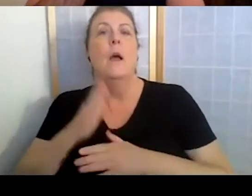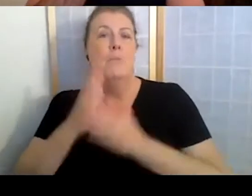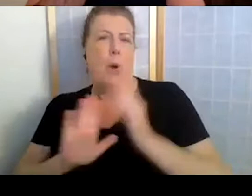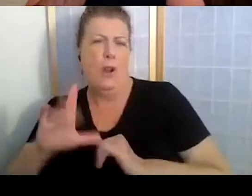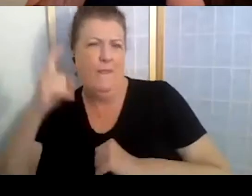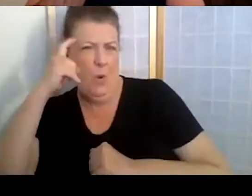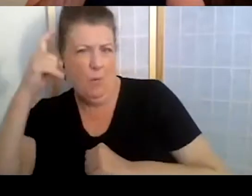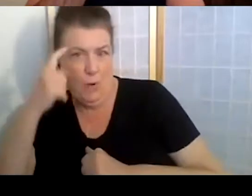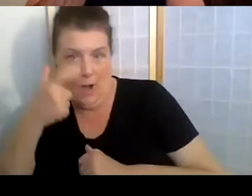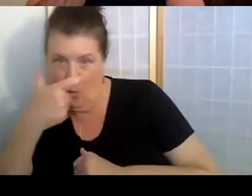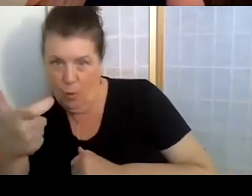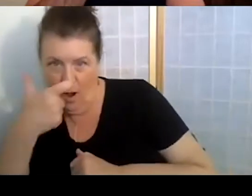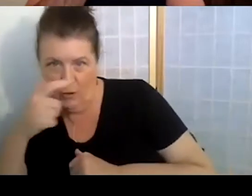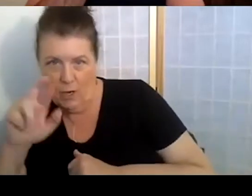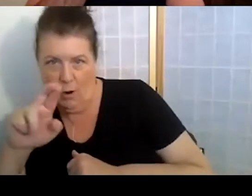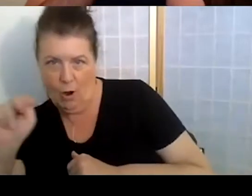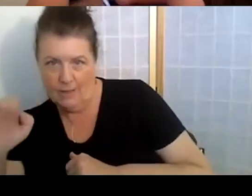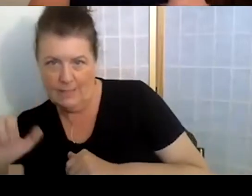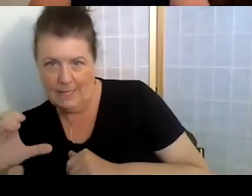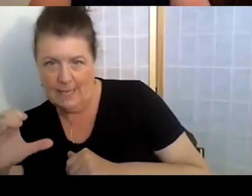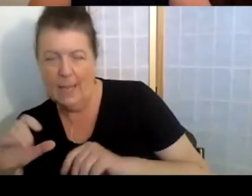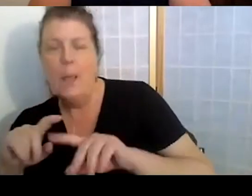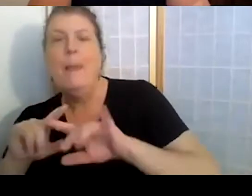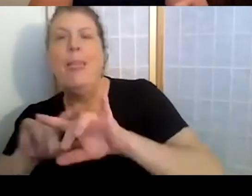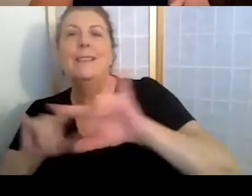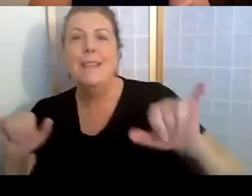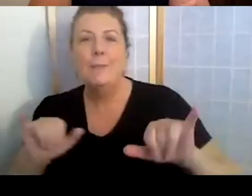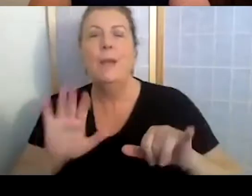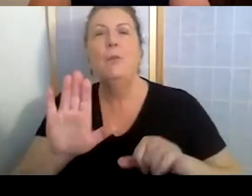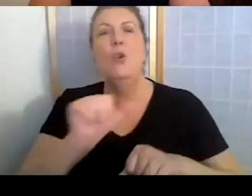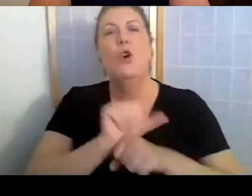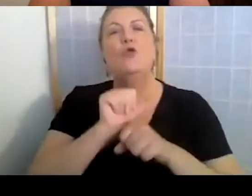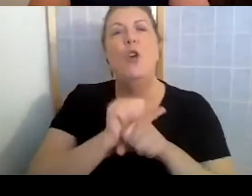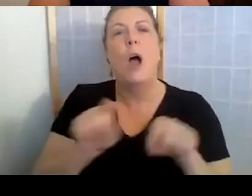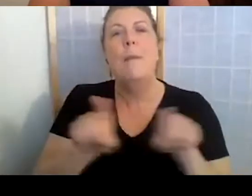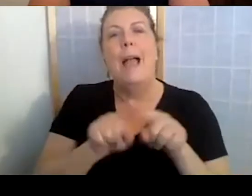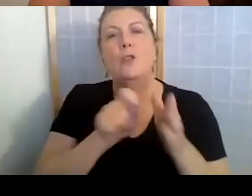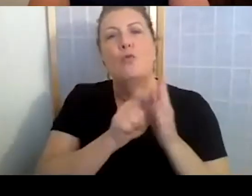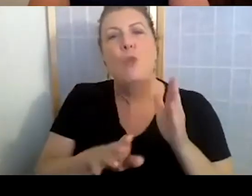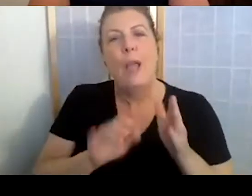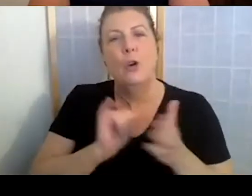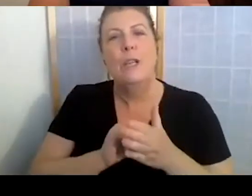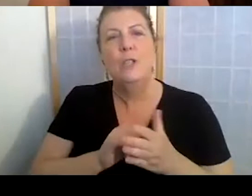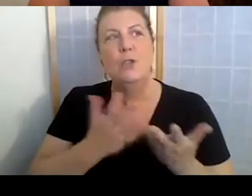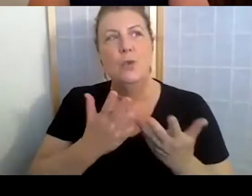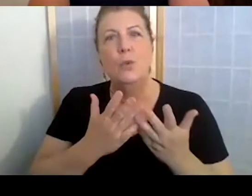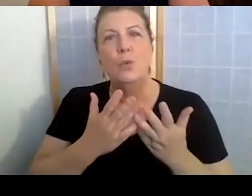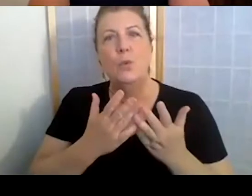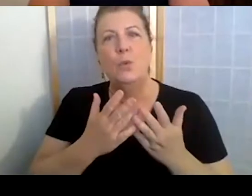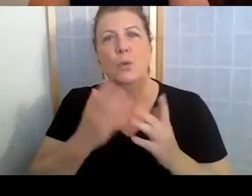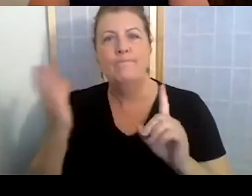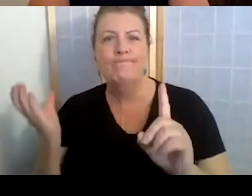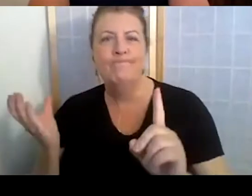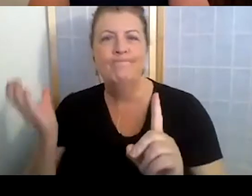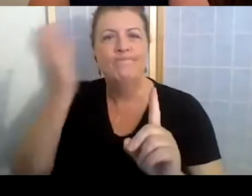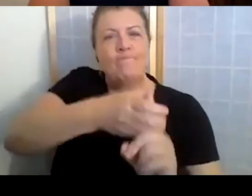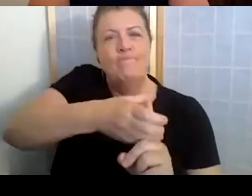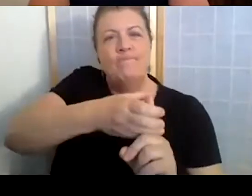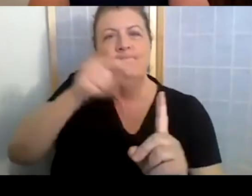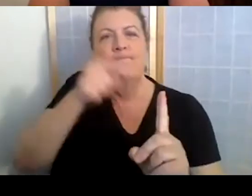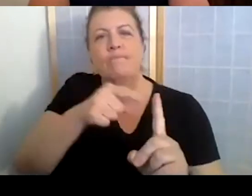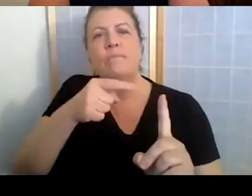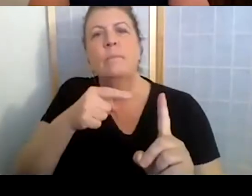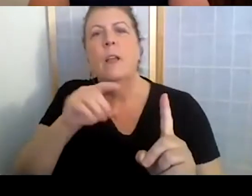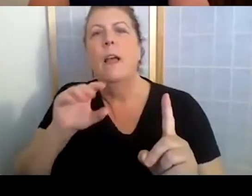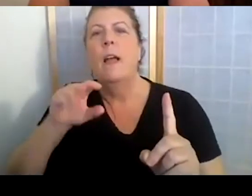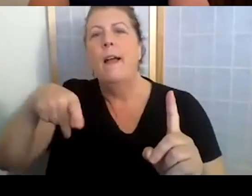to embody and empathize and humanize Phyllis Schlafly and people. And